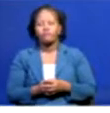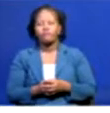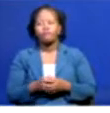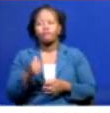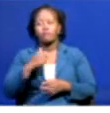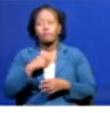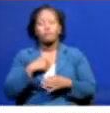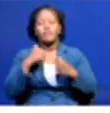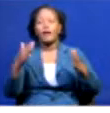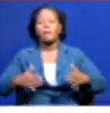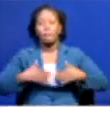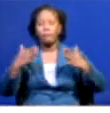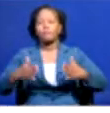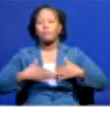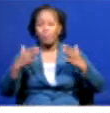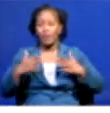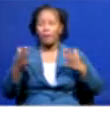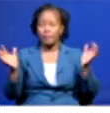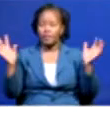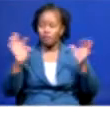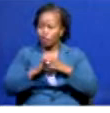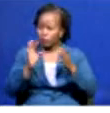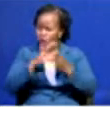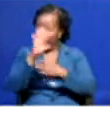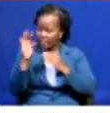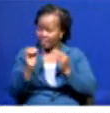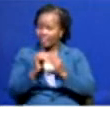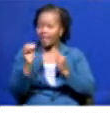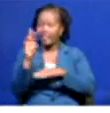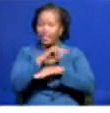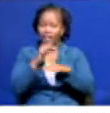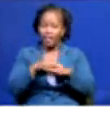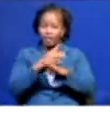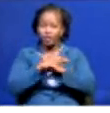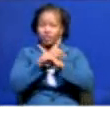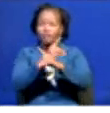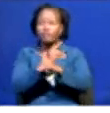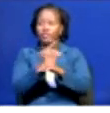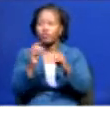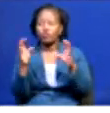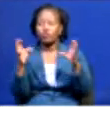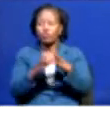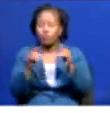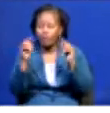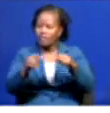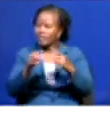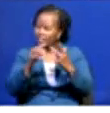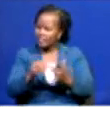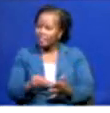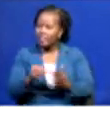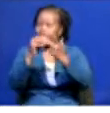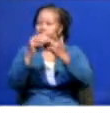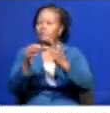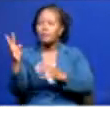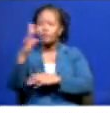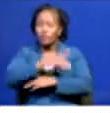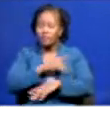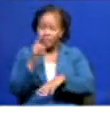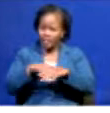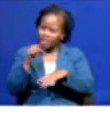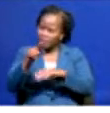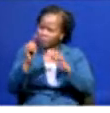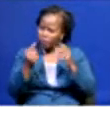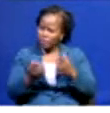I am delighted to join the entire National Defense College family on this truly special day as you mark an